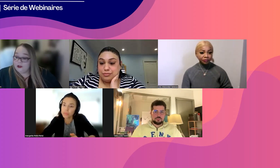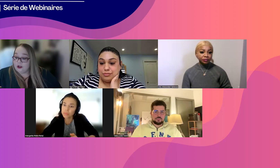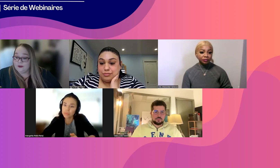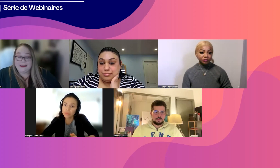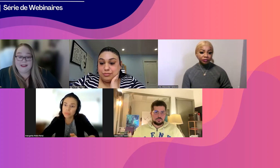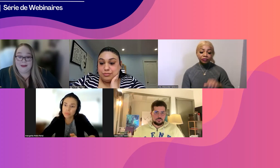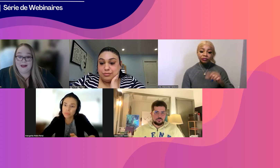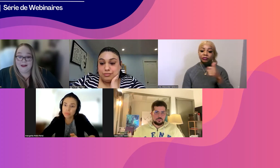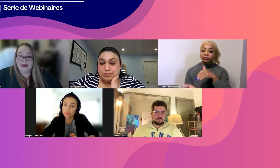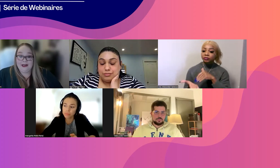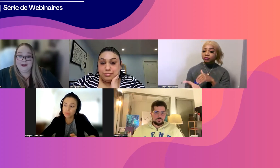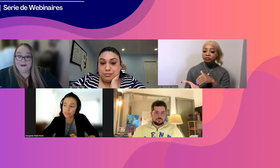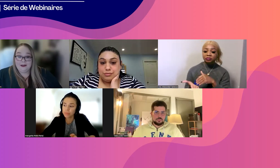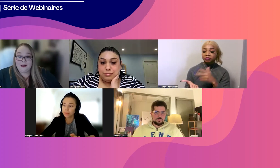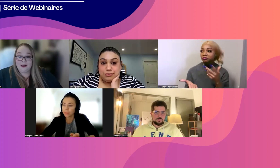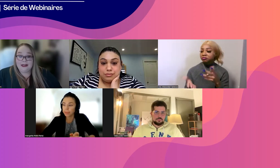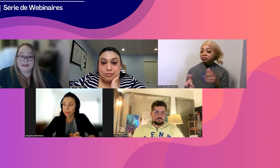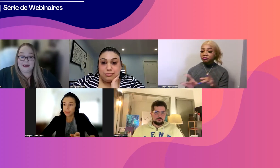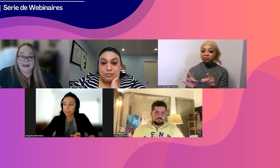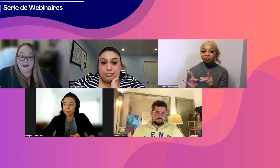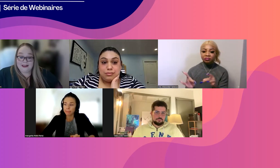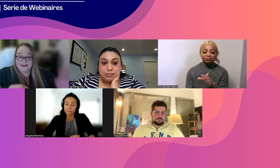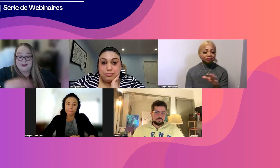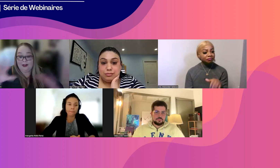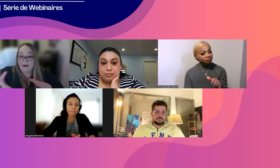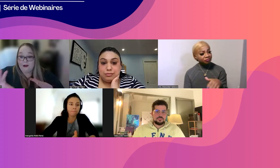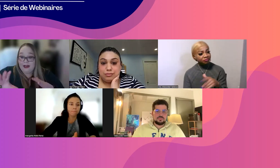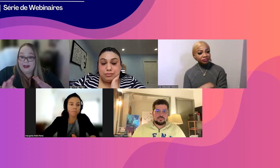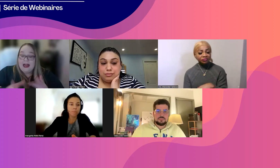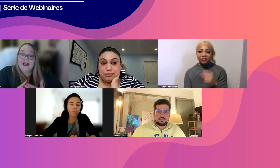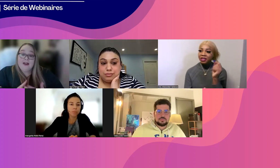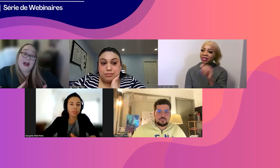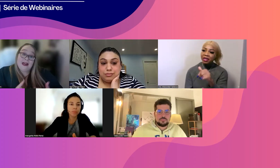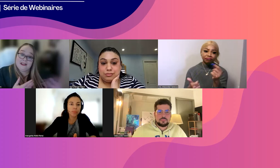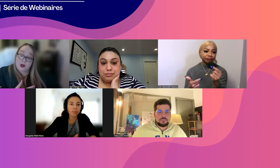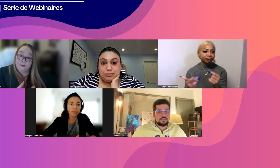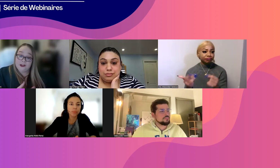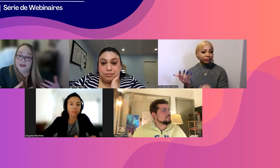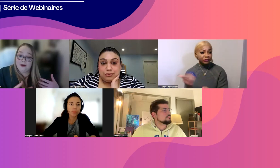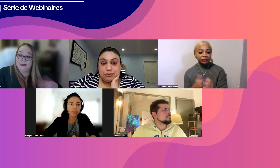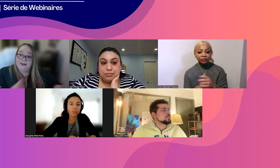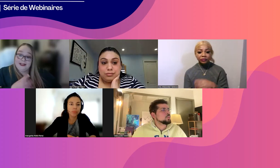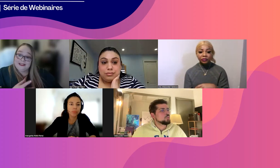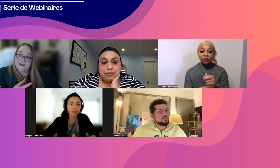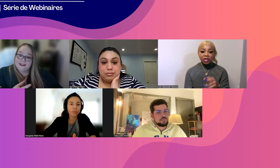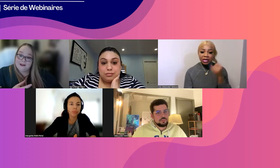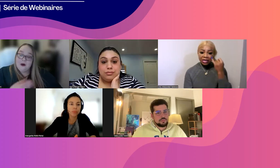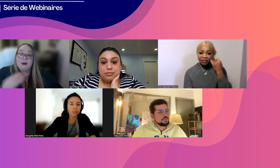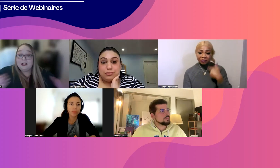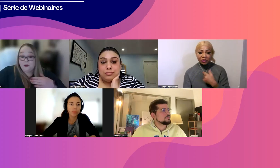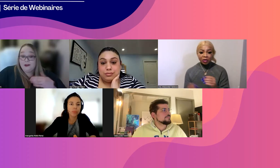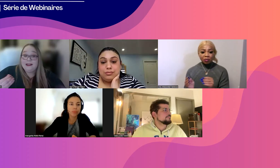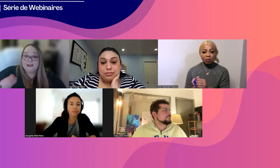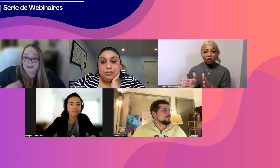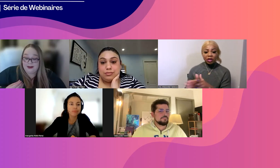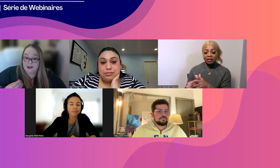Other doctors would say to me, like, Kelsey, this, or the other thing. And if I had a smaller patient, I would be giving this advice. But I